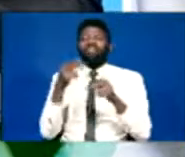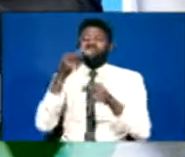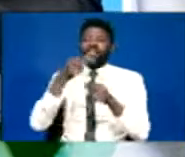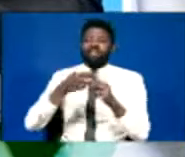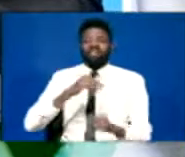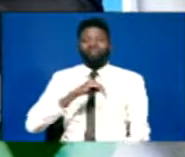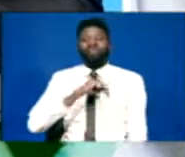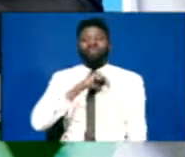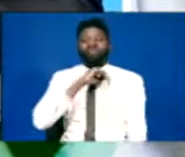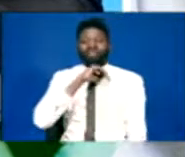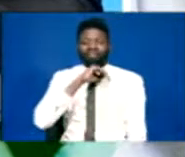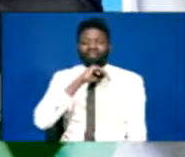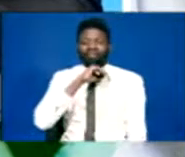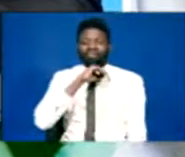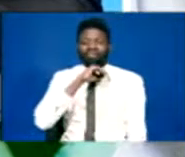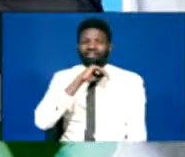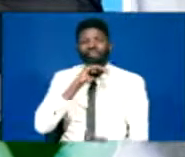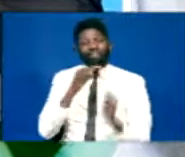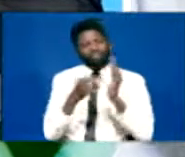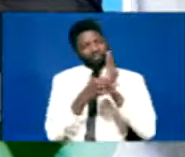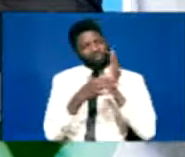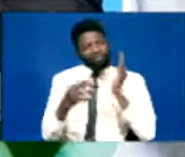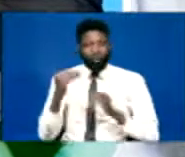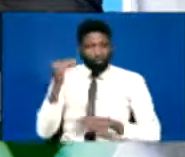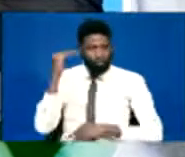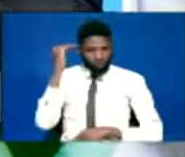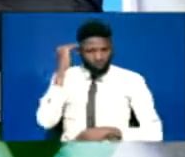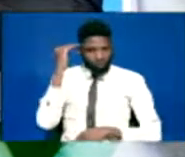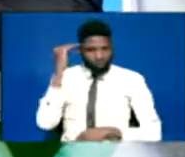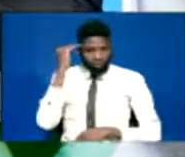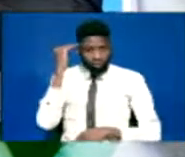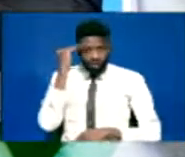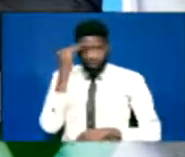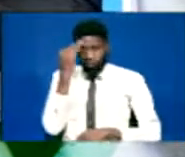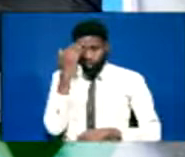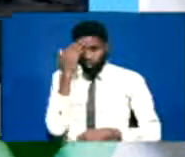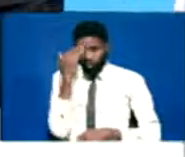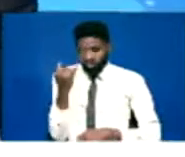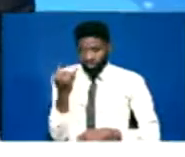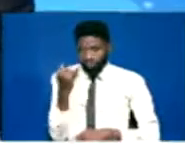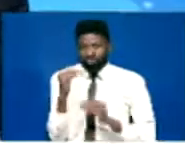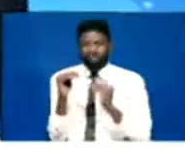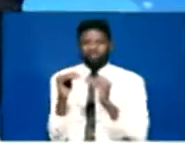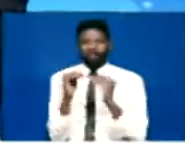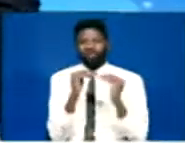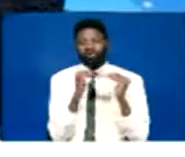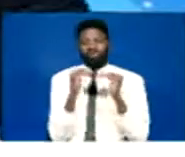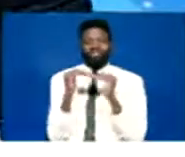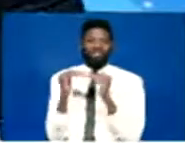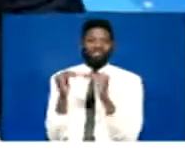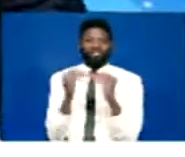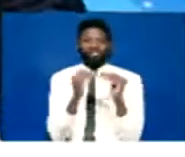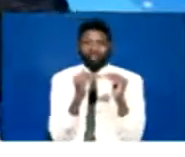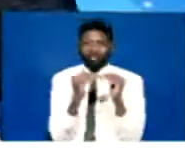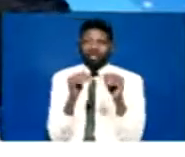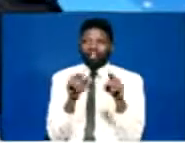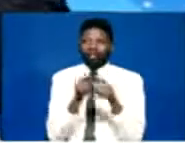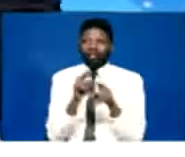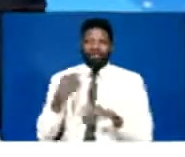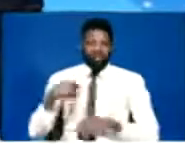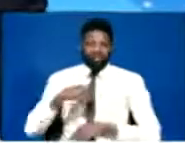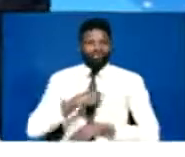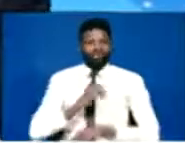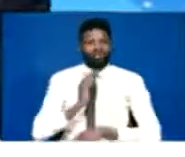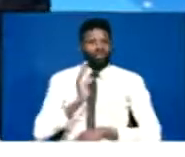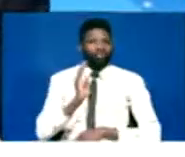Odinga is largely associated with democracy, obviously, and we'll have a look at that, and in